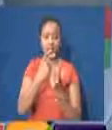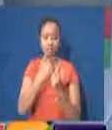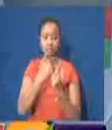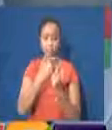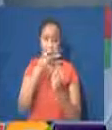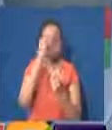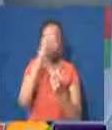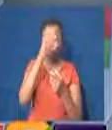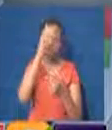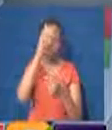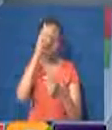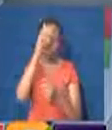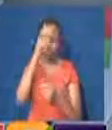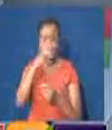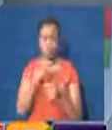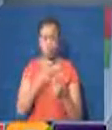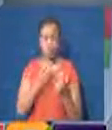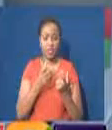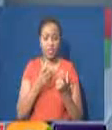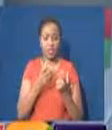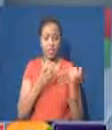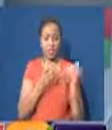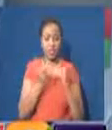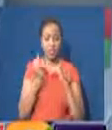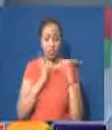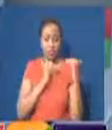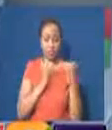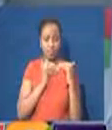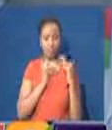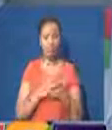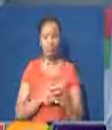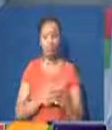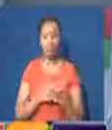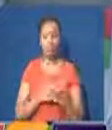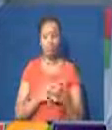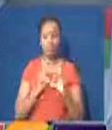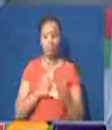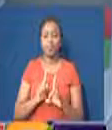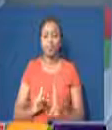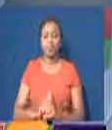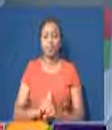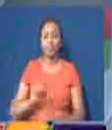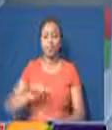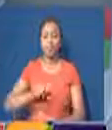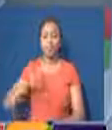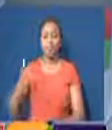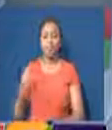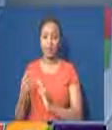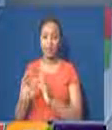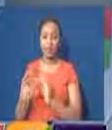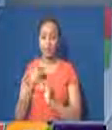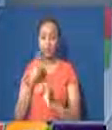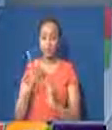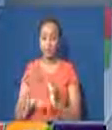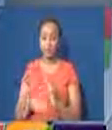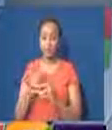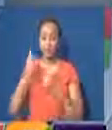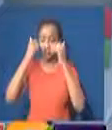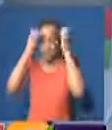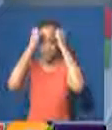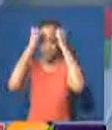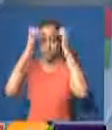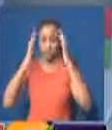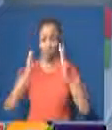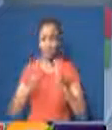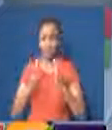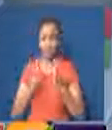that arose, as I heard Professor Odote mention earlier, was that learners were beginning to